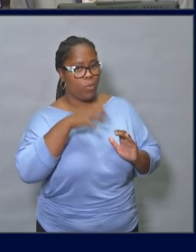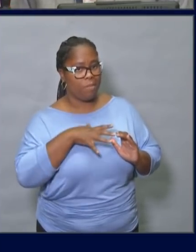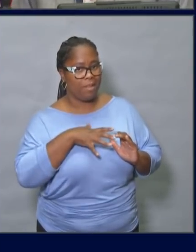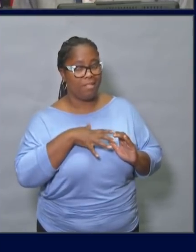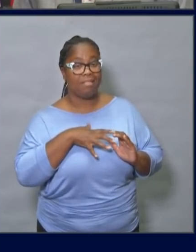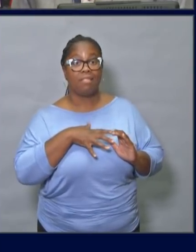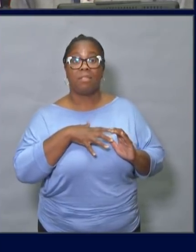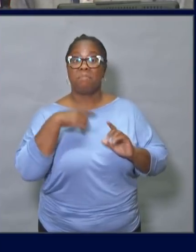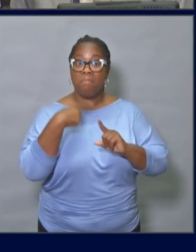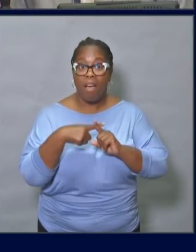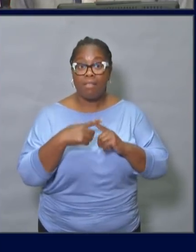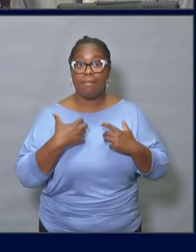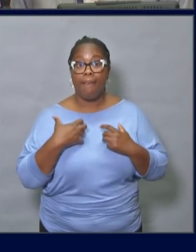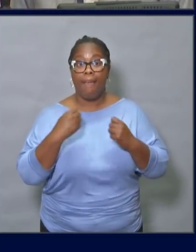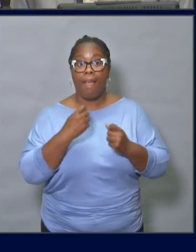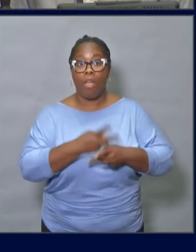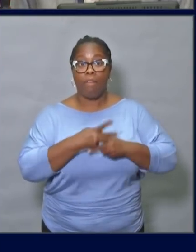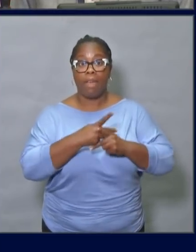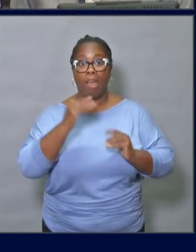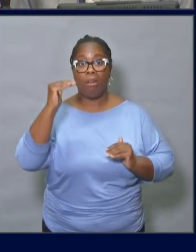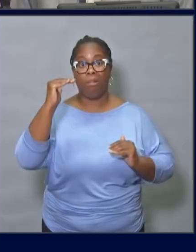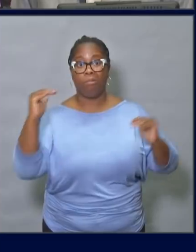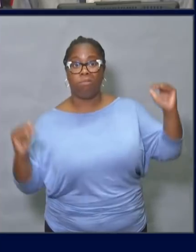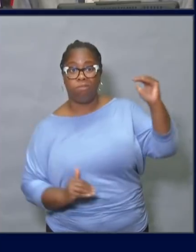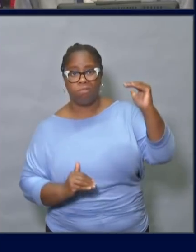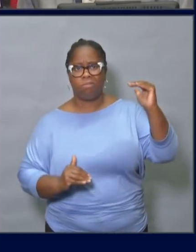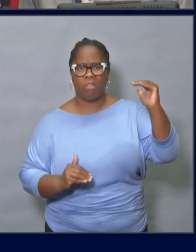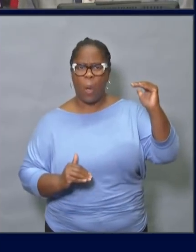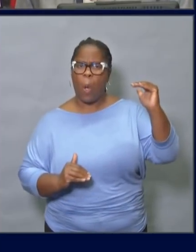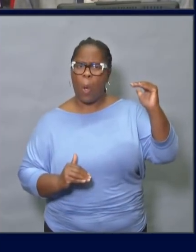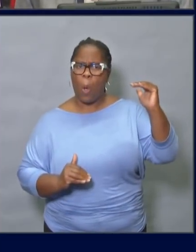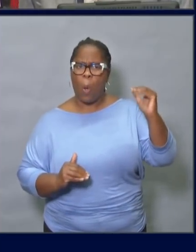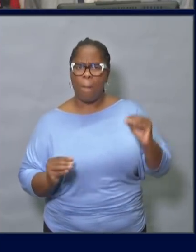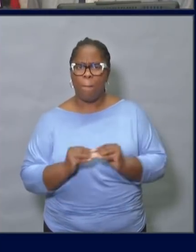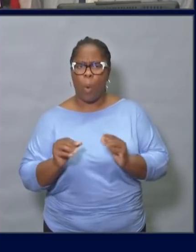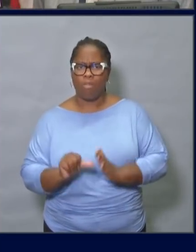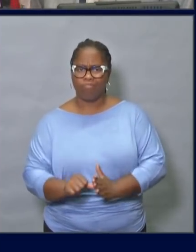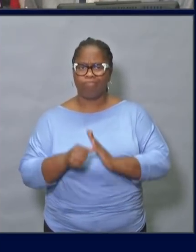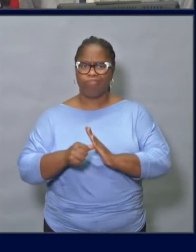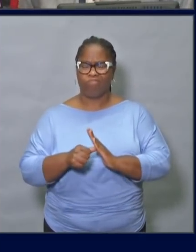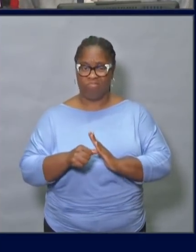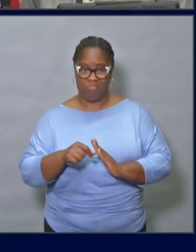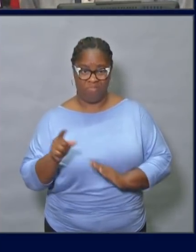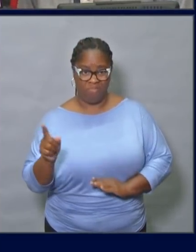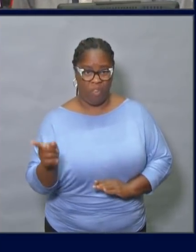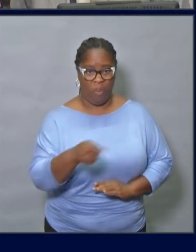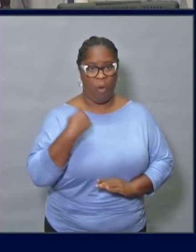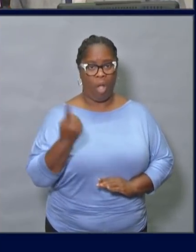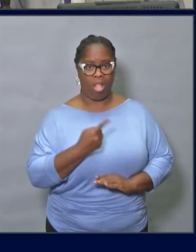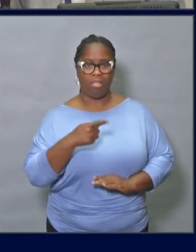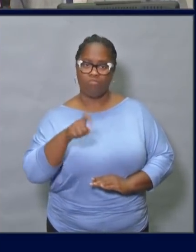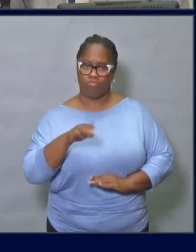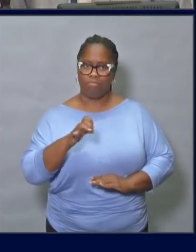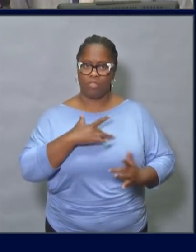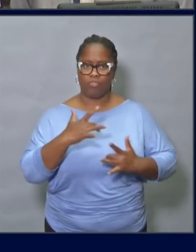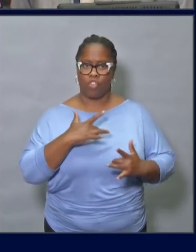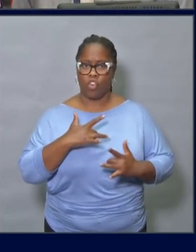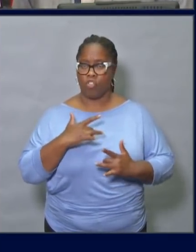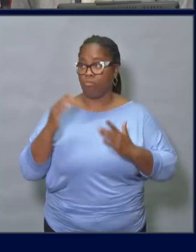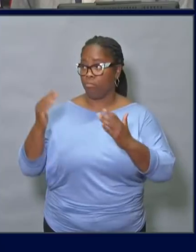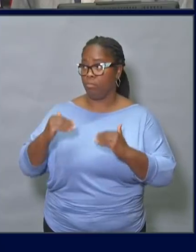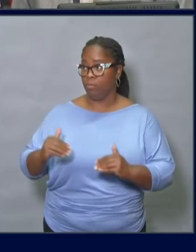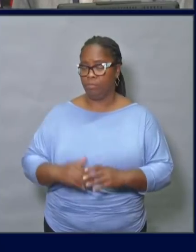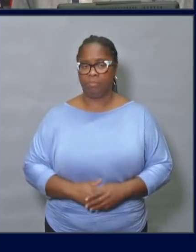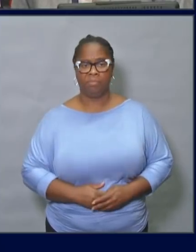are quite pronounced, which is something we should all be concerned about. And I'll take the next slide. As of